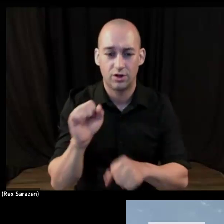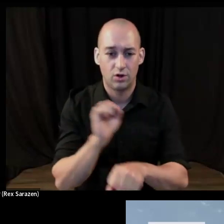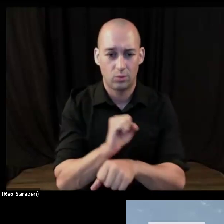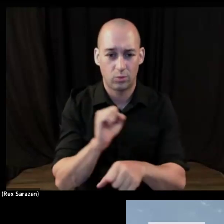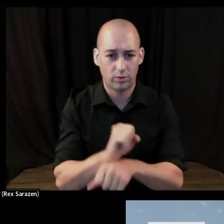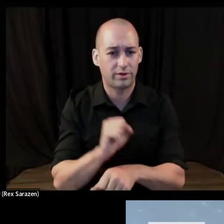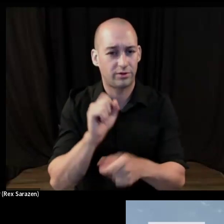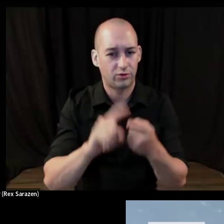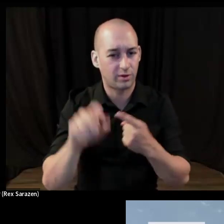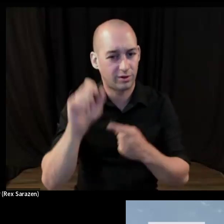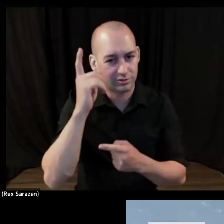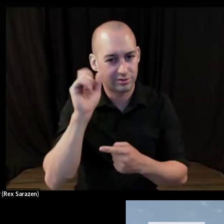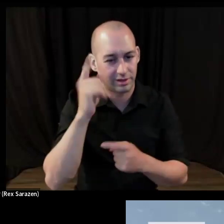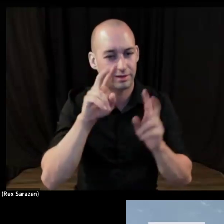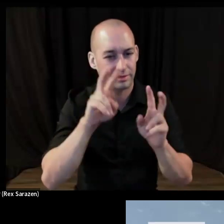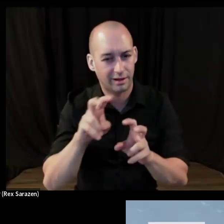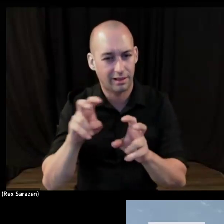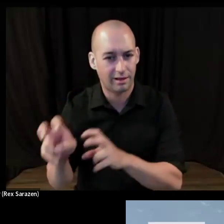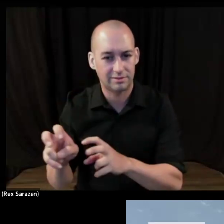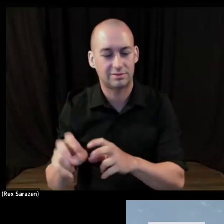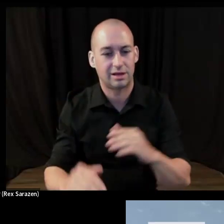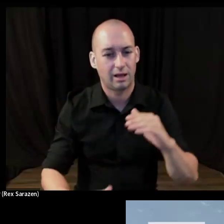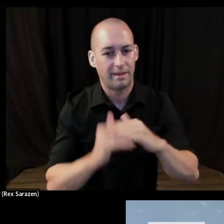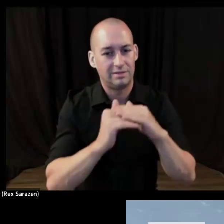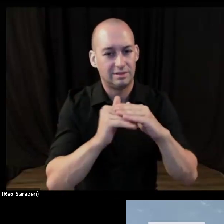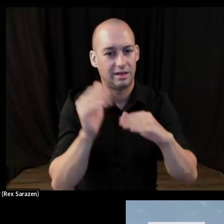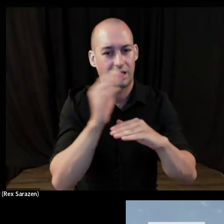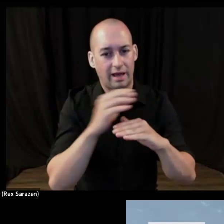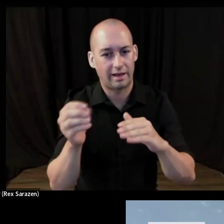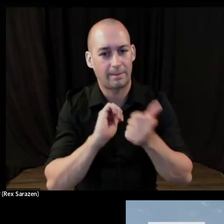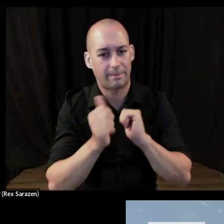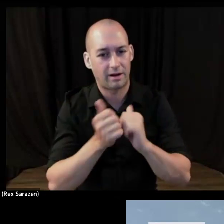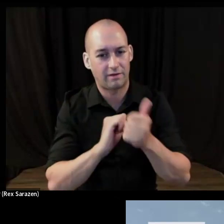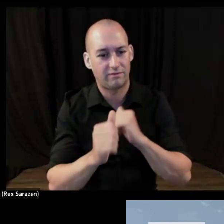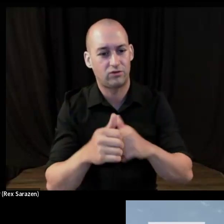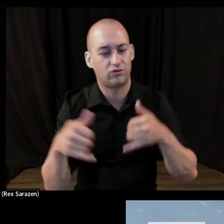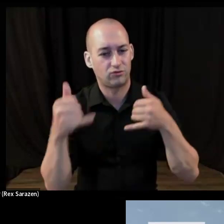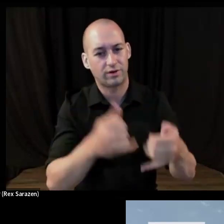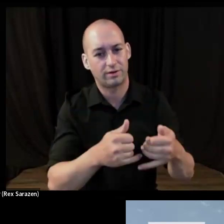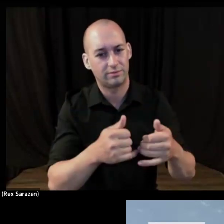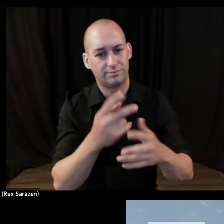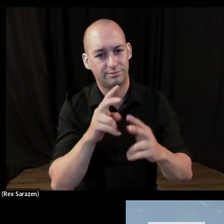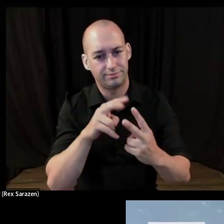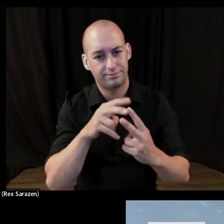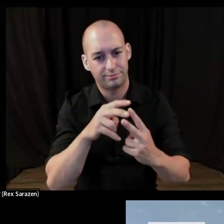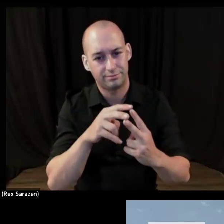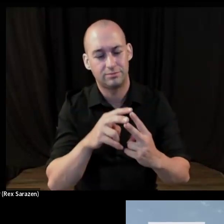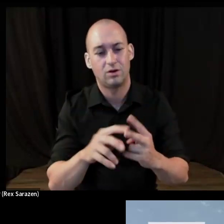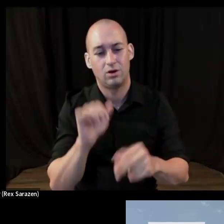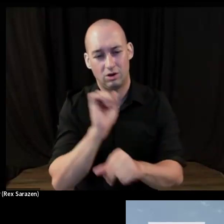understand as we analyze both the capacity and competitive grant NOFO. We convene regularly with the NTIA